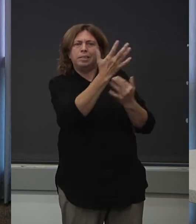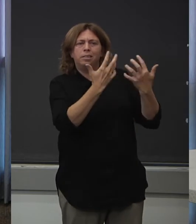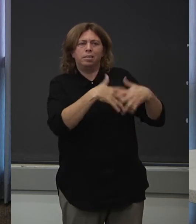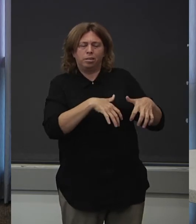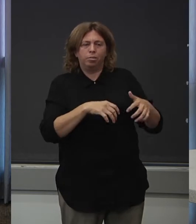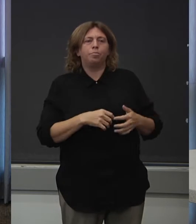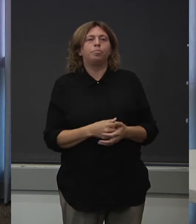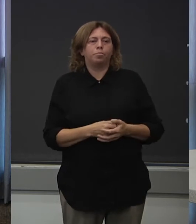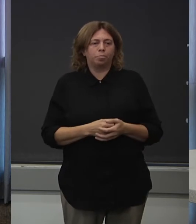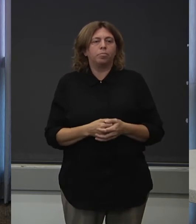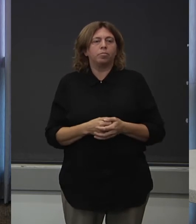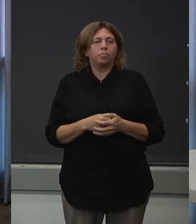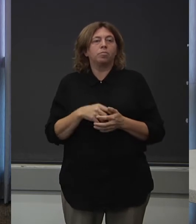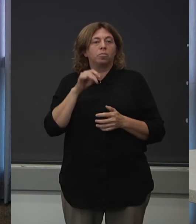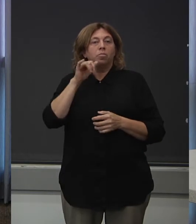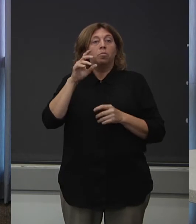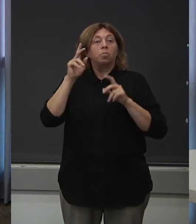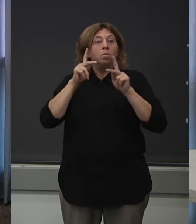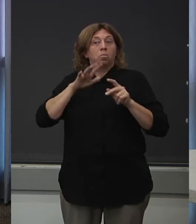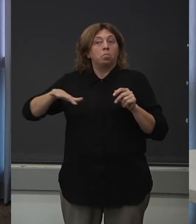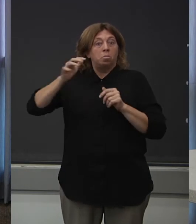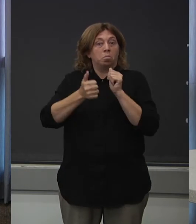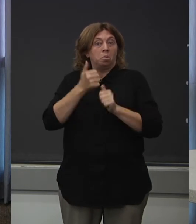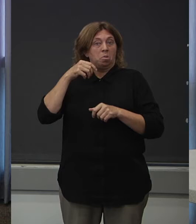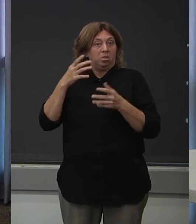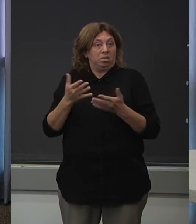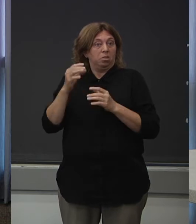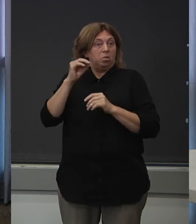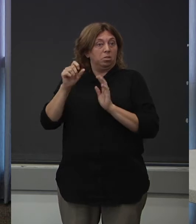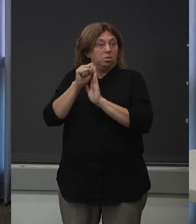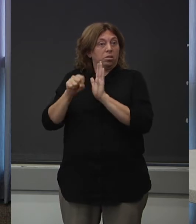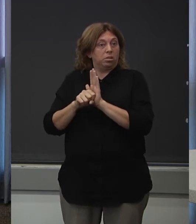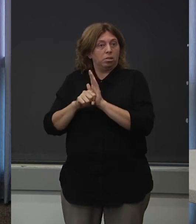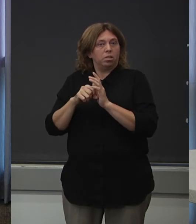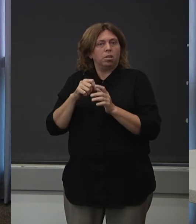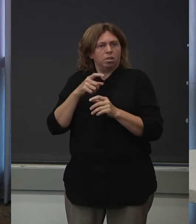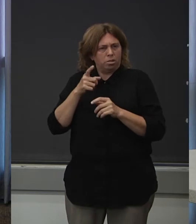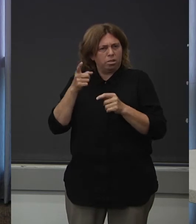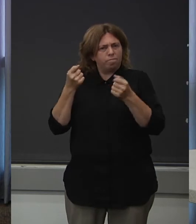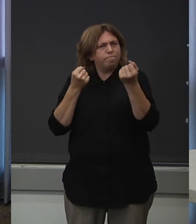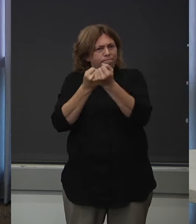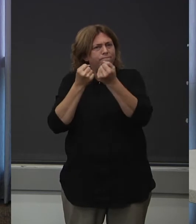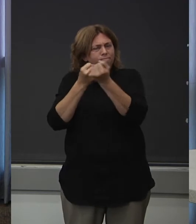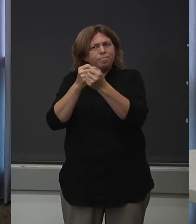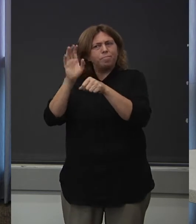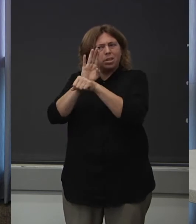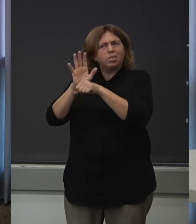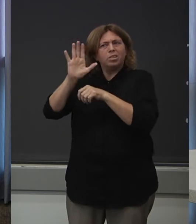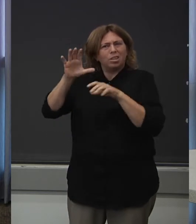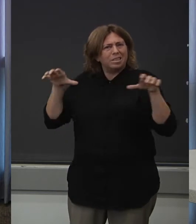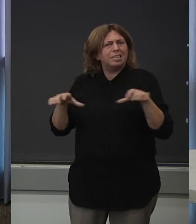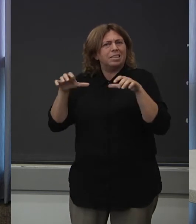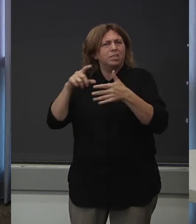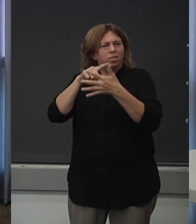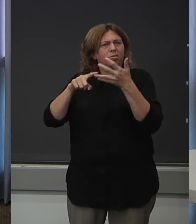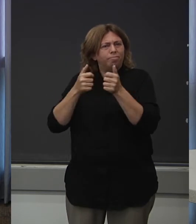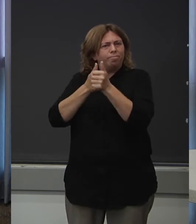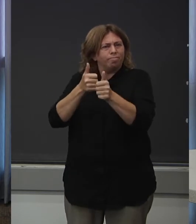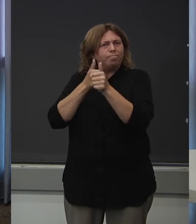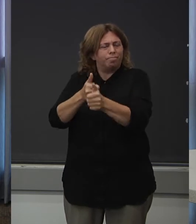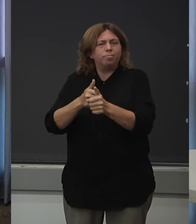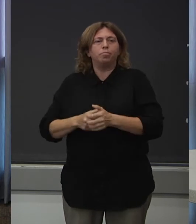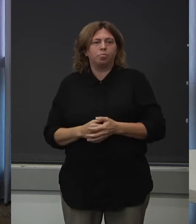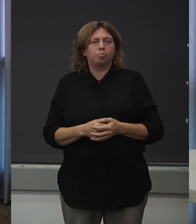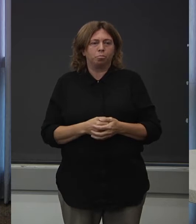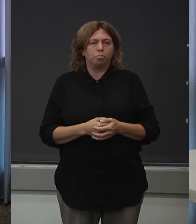in the state are supporting those businesses in their effort to do so. But we have, as I said, needed to issue